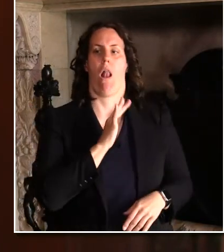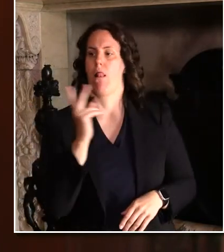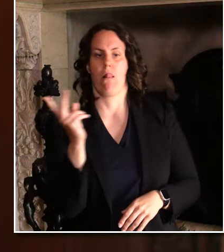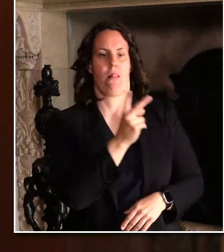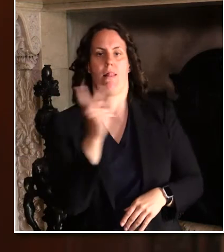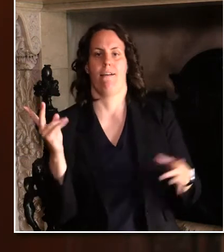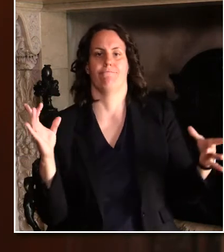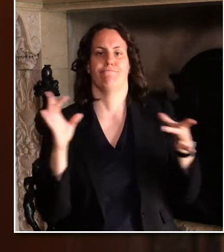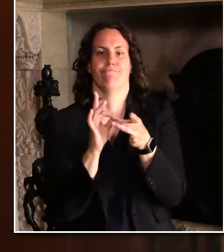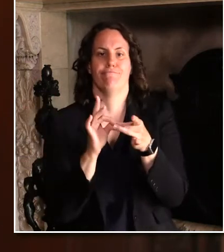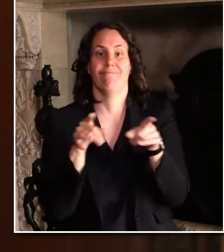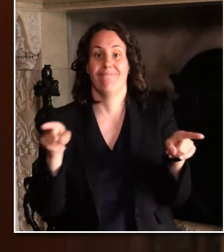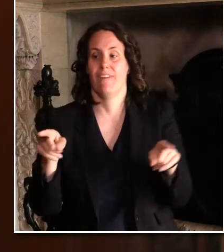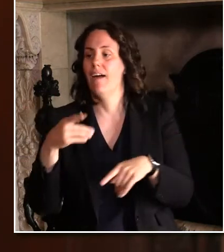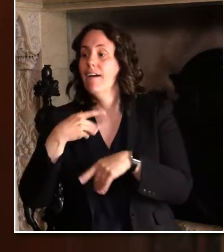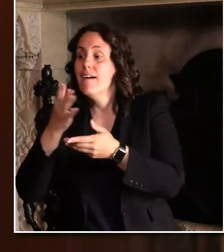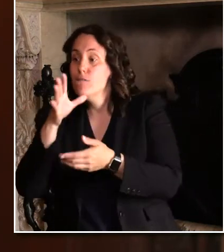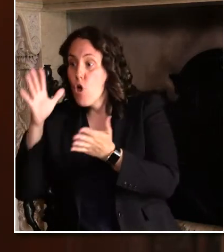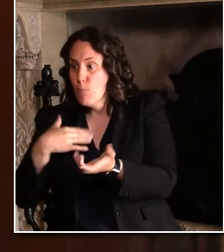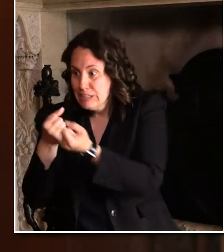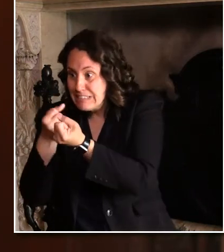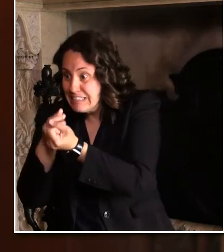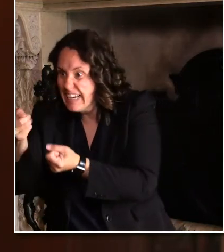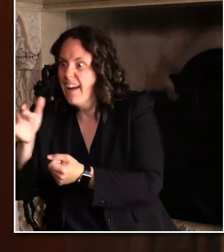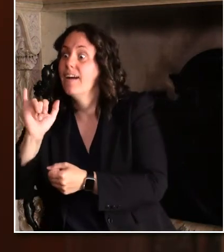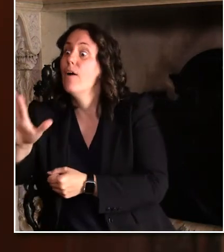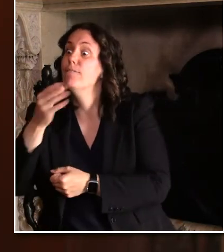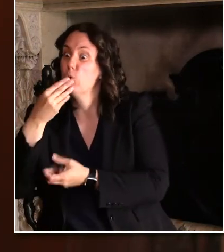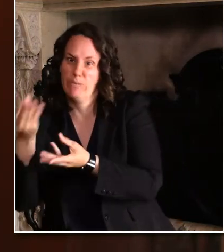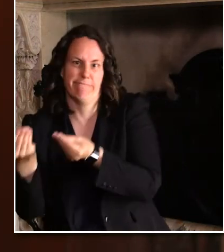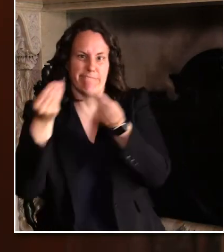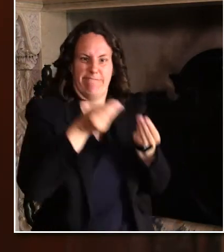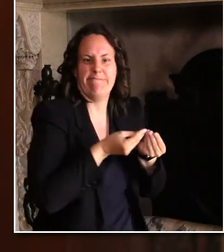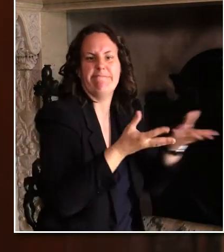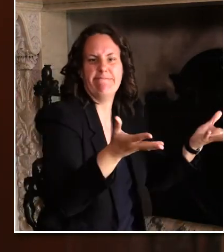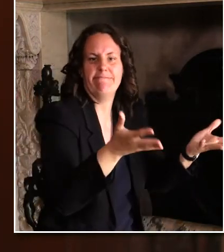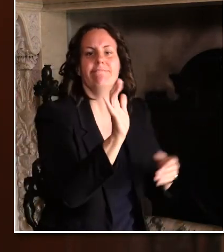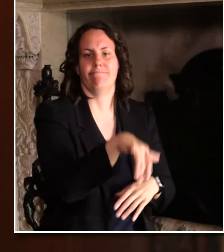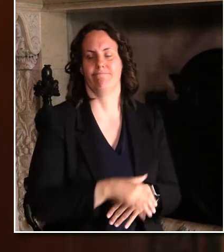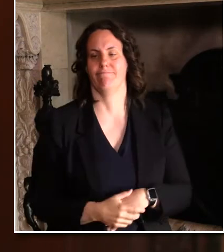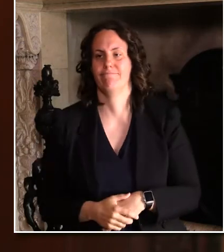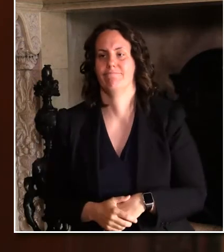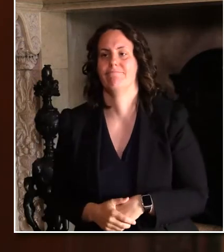farmers produce with the people who need it most. And today, I'm excited to